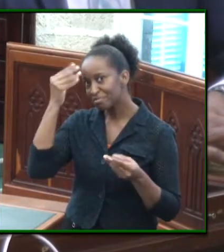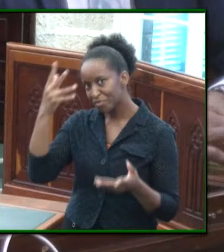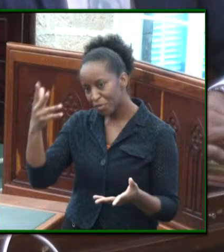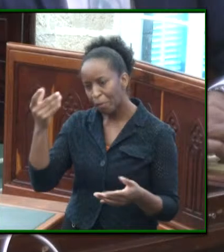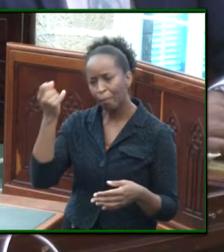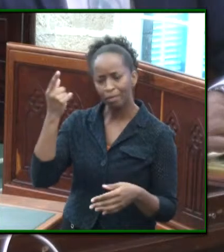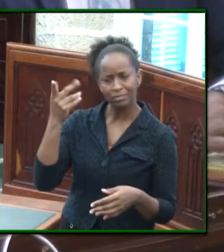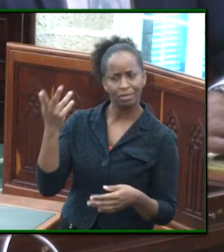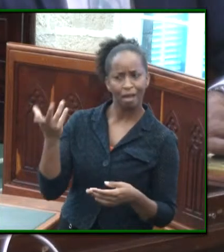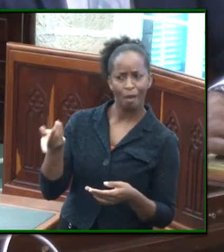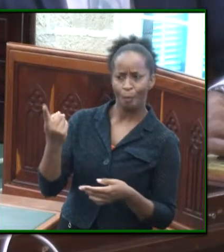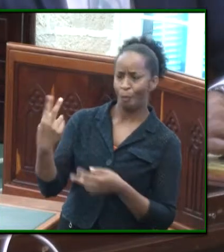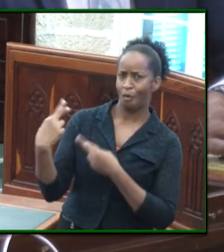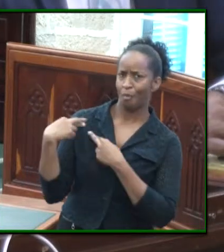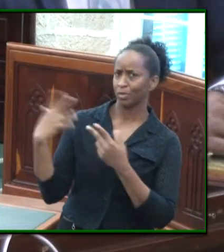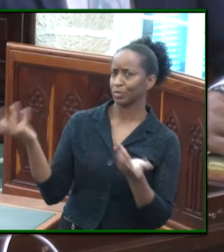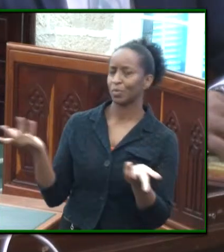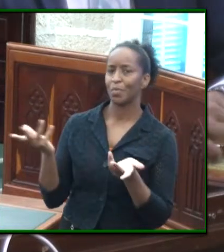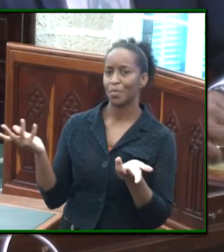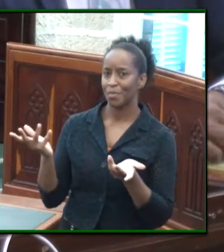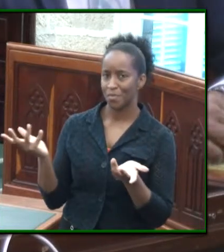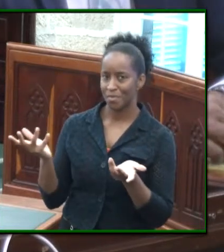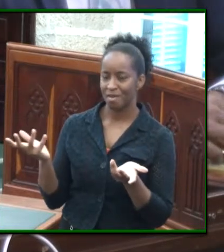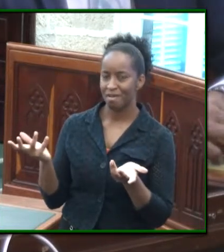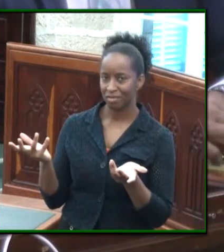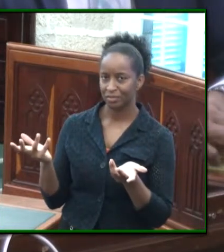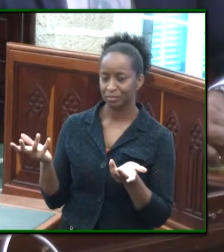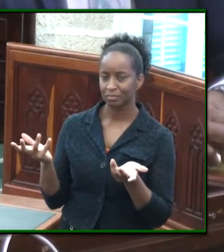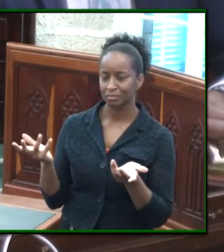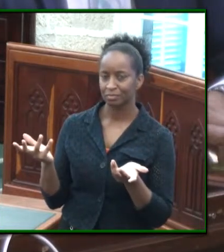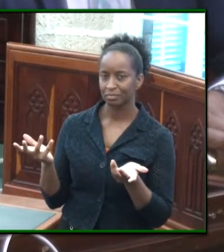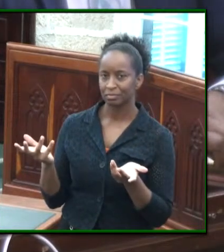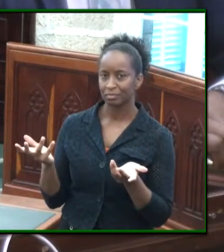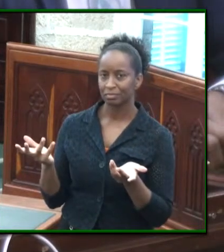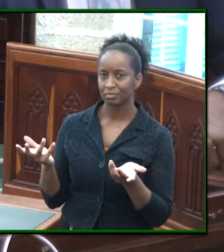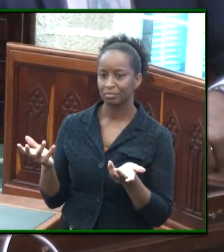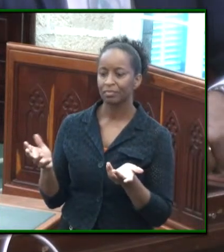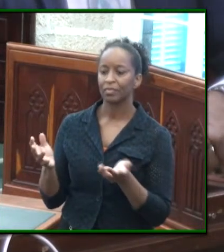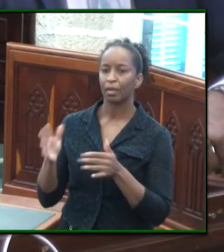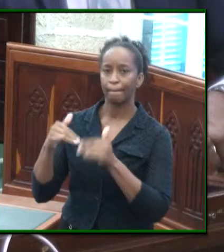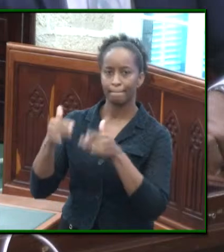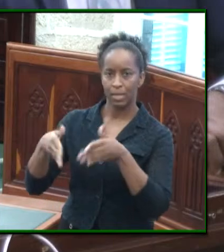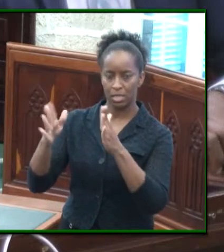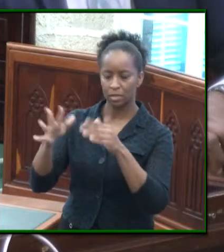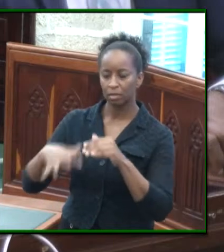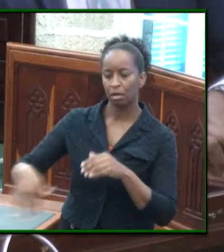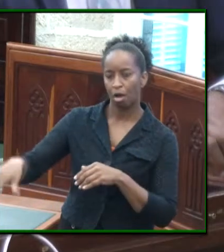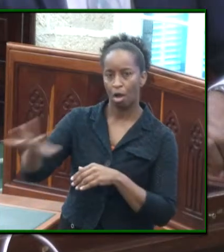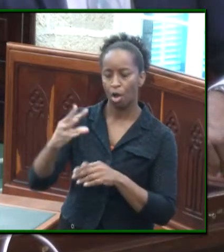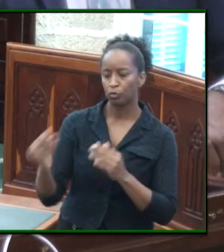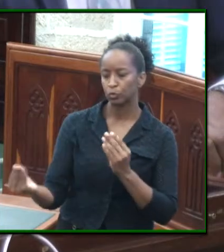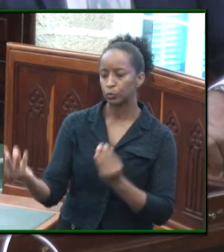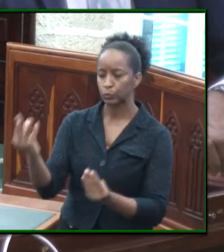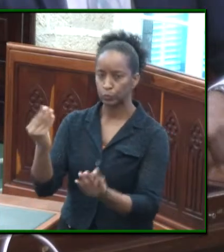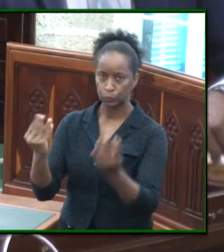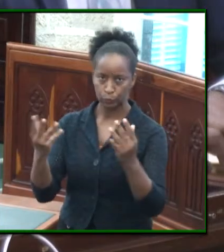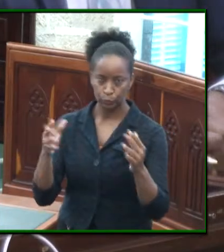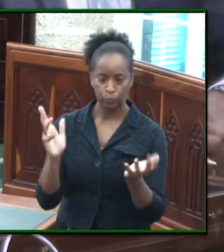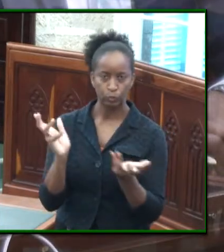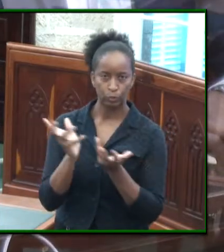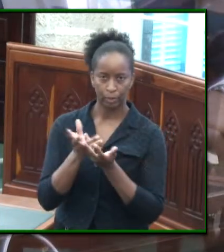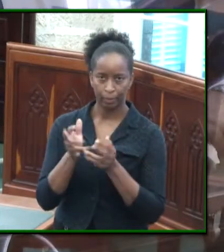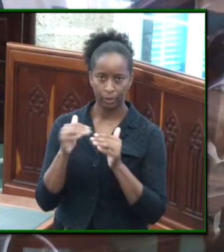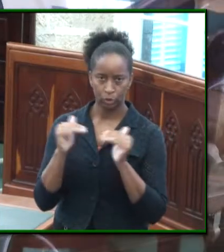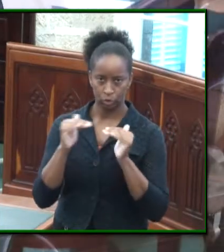that is free of the EU blacklist. Our officers have worked hard, and I believe that they